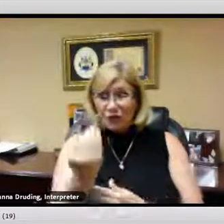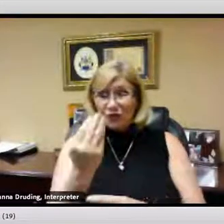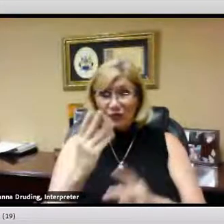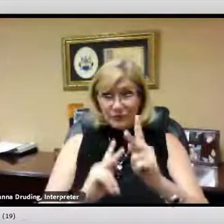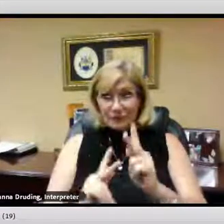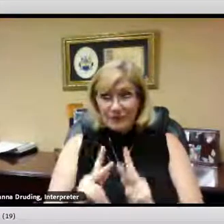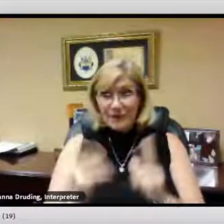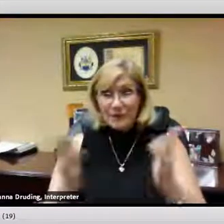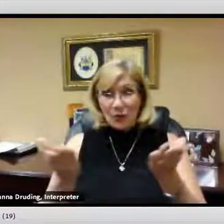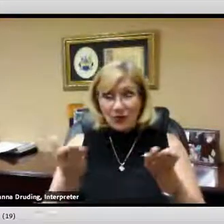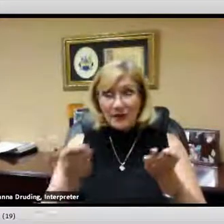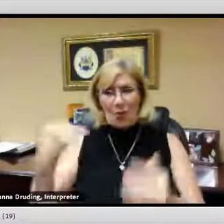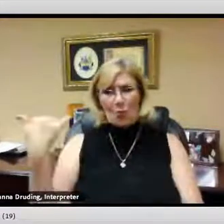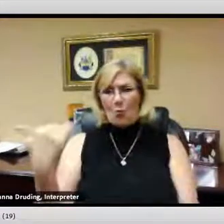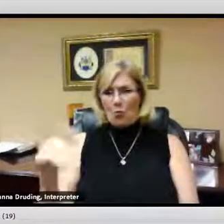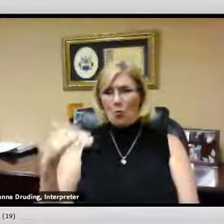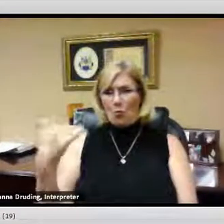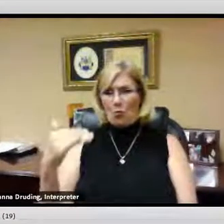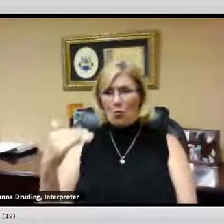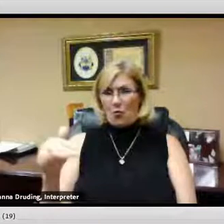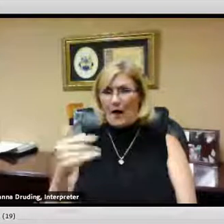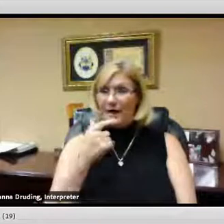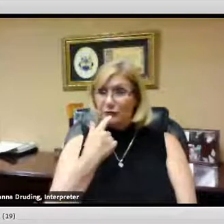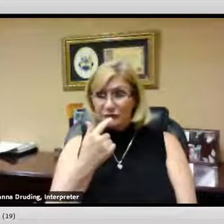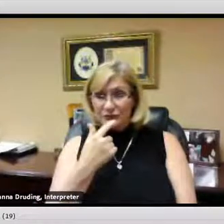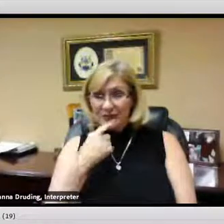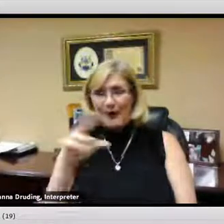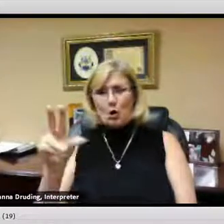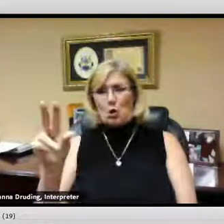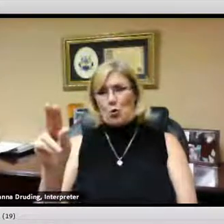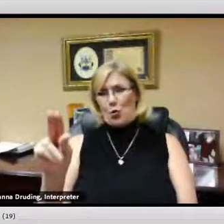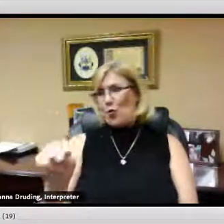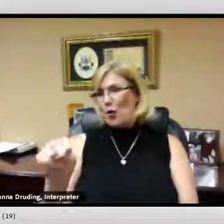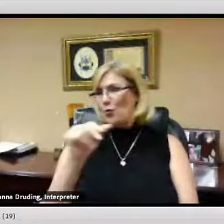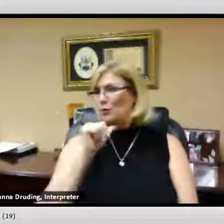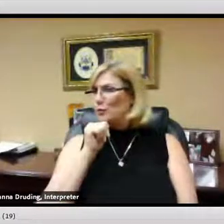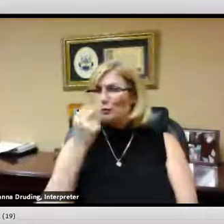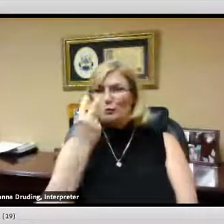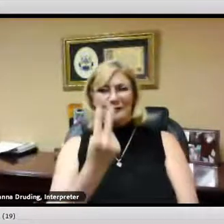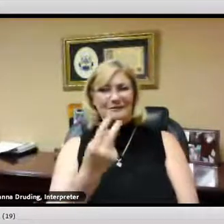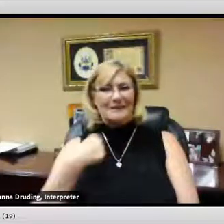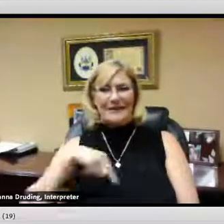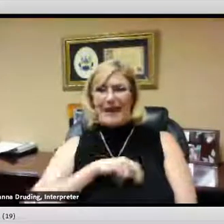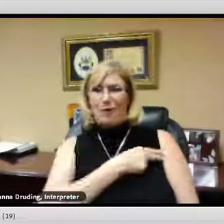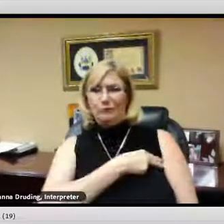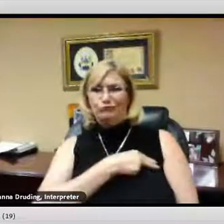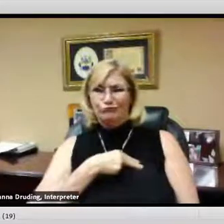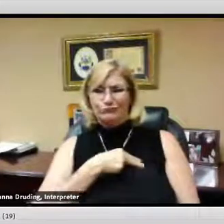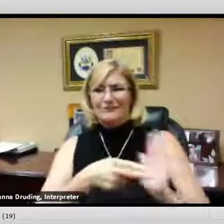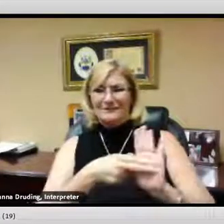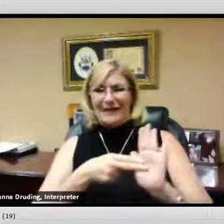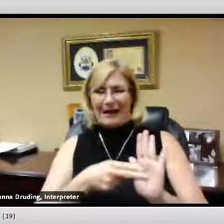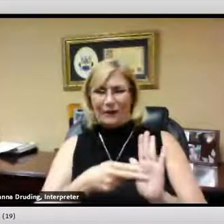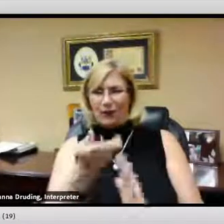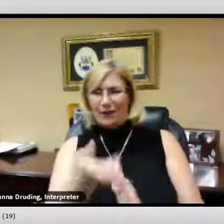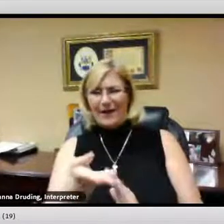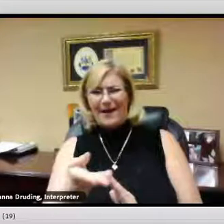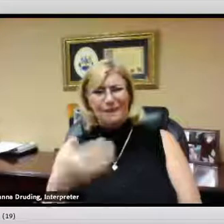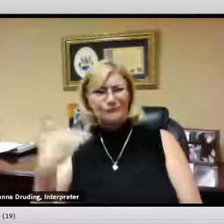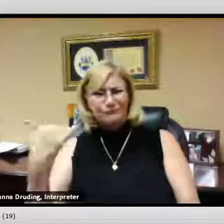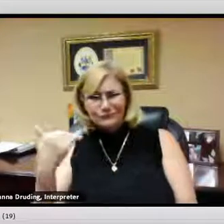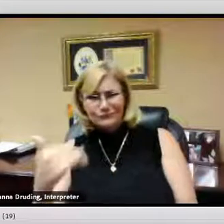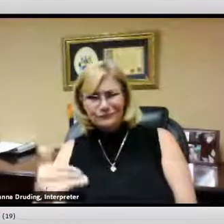participants. Wow, the vast majority of us do not see our titles reflected here. That's fascinating.